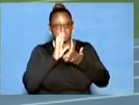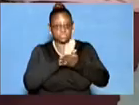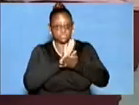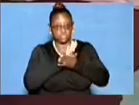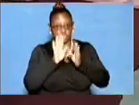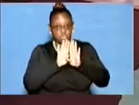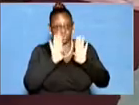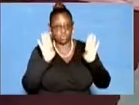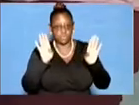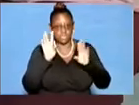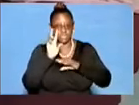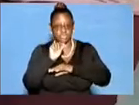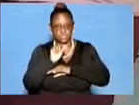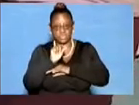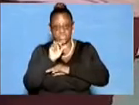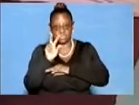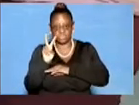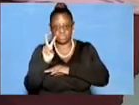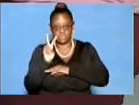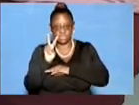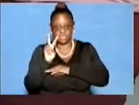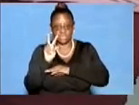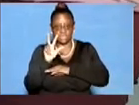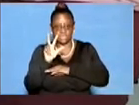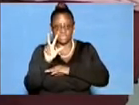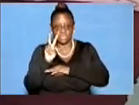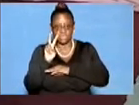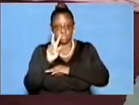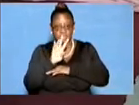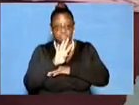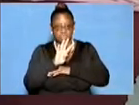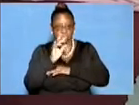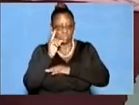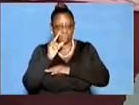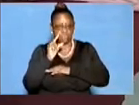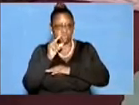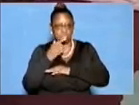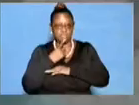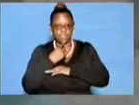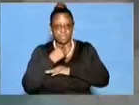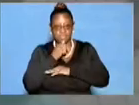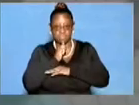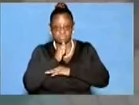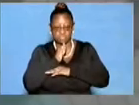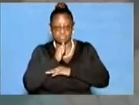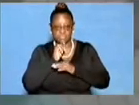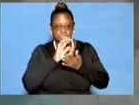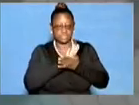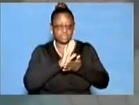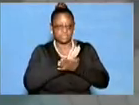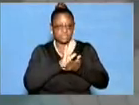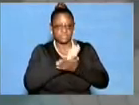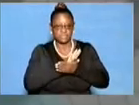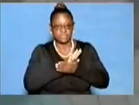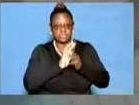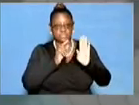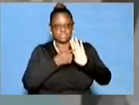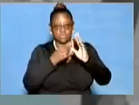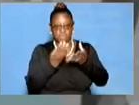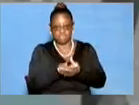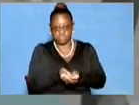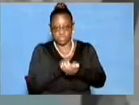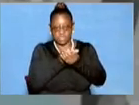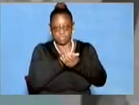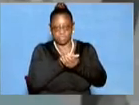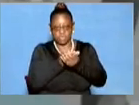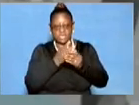at the 2023-2024 sports schedules for the government and private schools. The GSSA starts with volleyball, followed